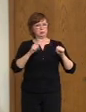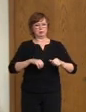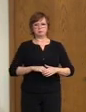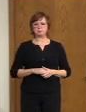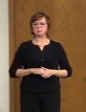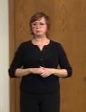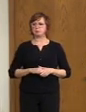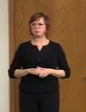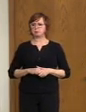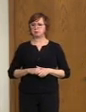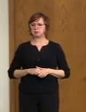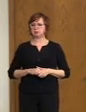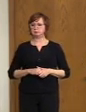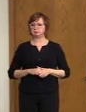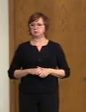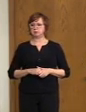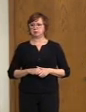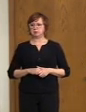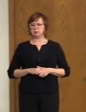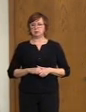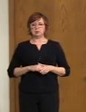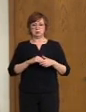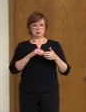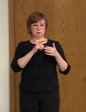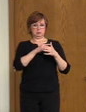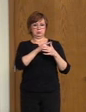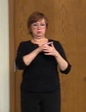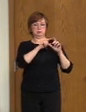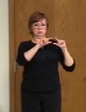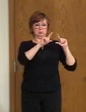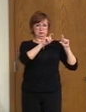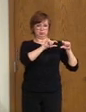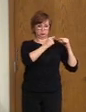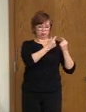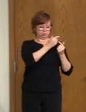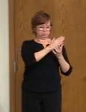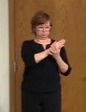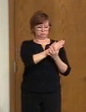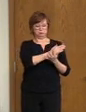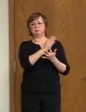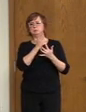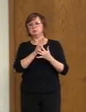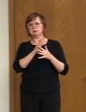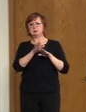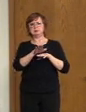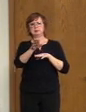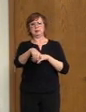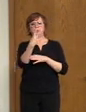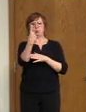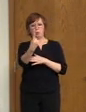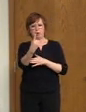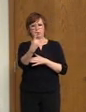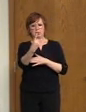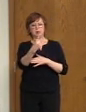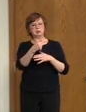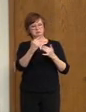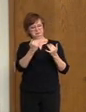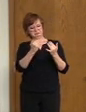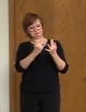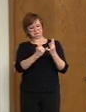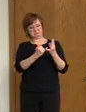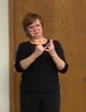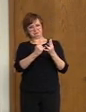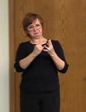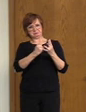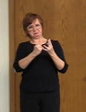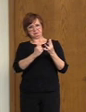immunization. Again, this will start later in December and will be tailored to a Pfizer delivery schedule of 10,725